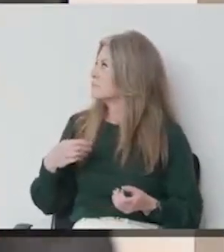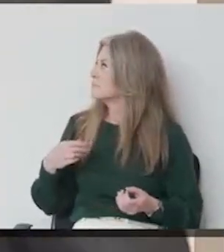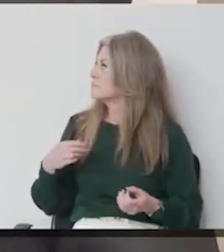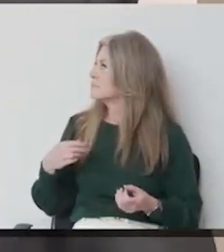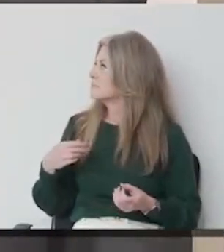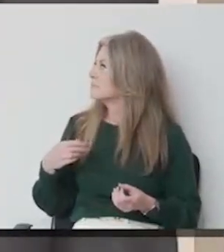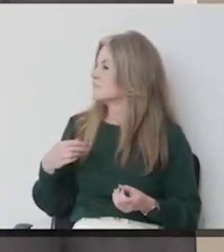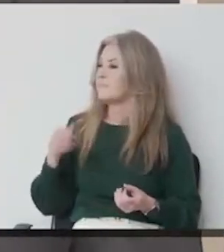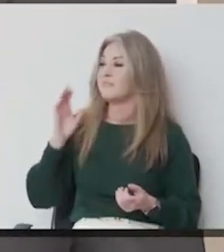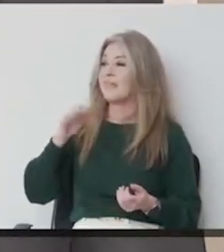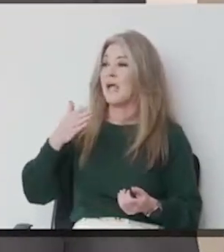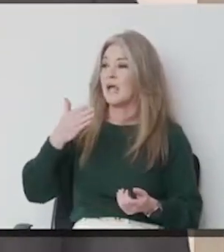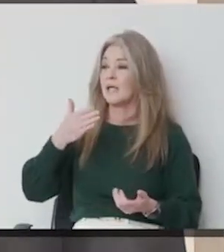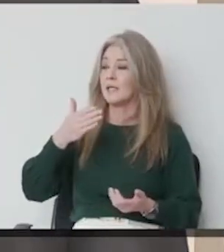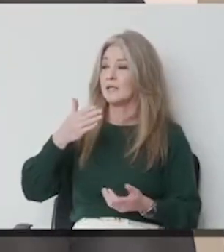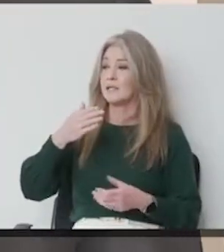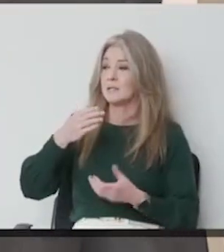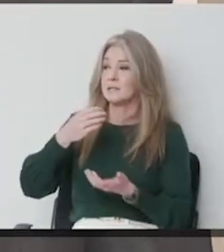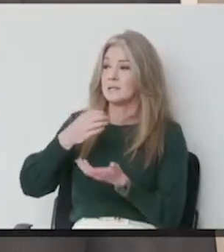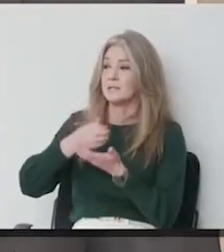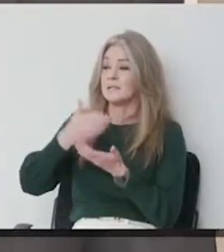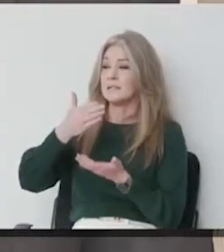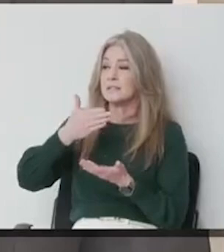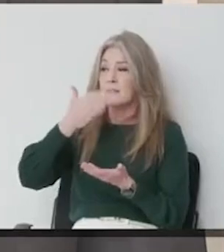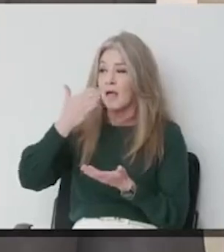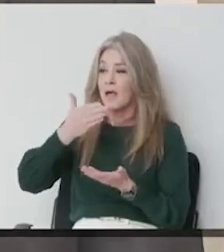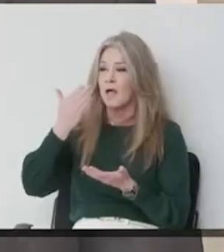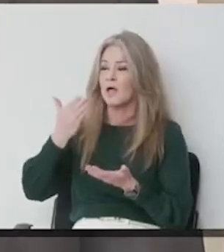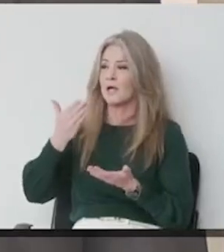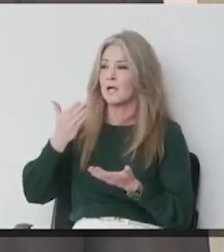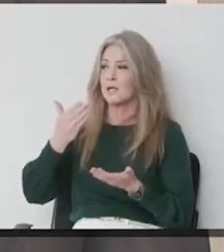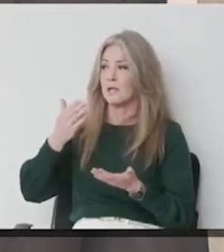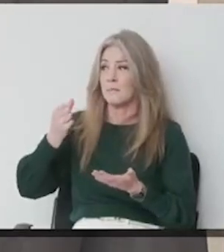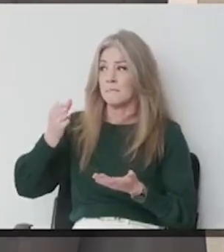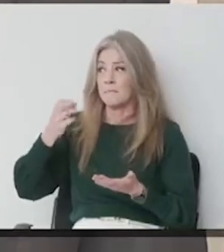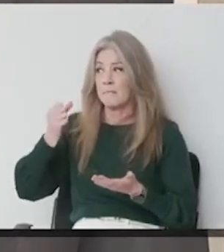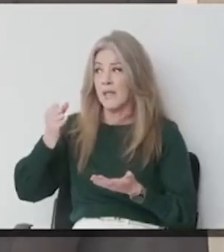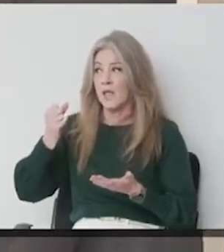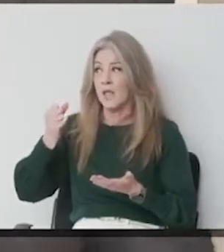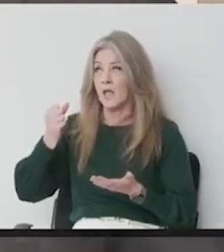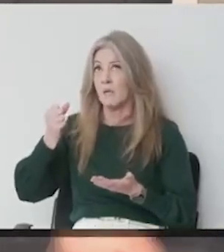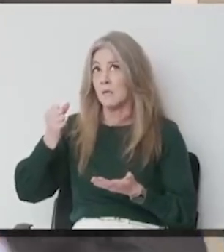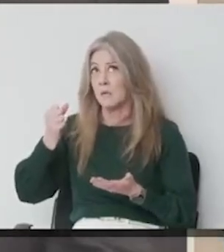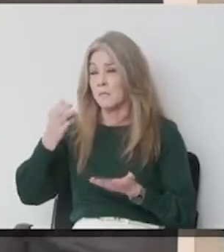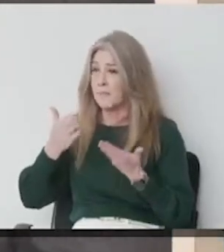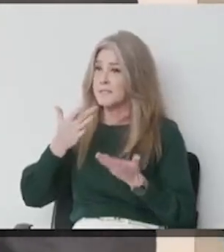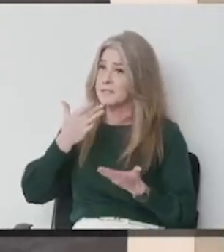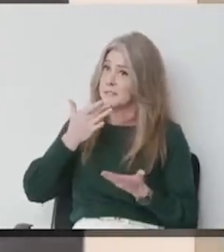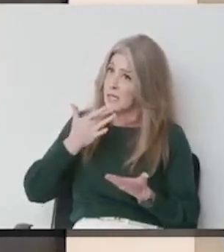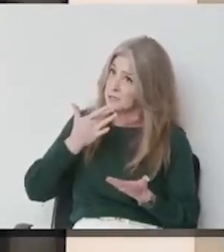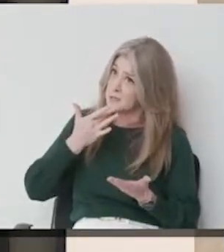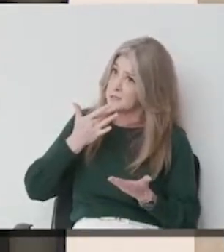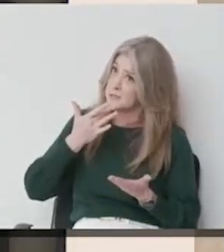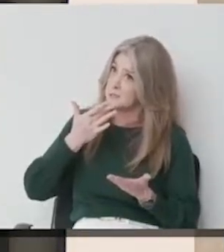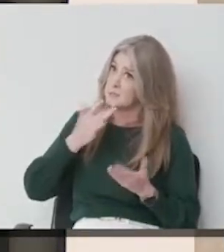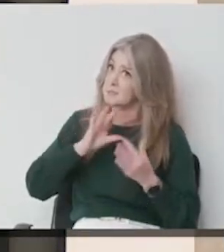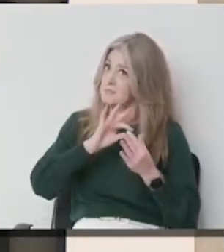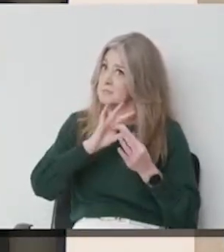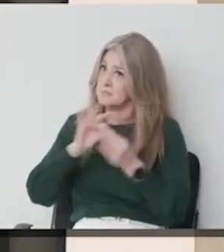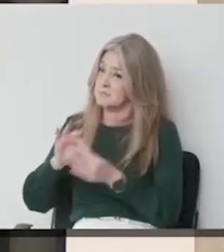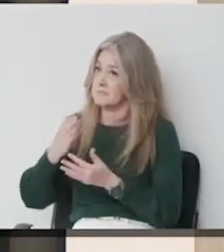And that smell gives you a clue about how the milk is going to taste, right? And you can do